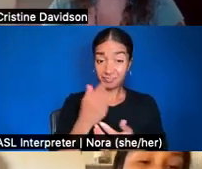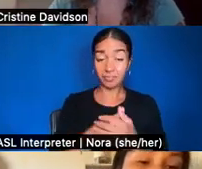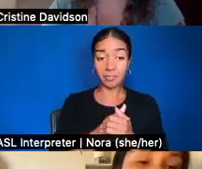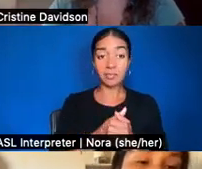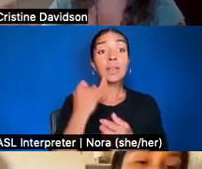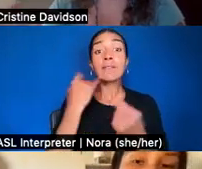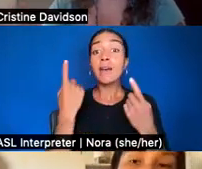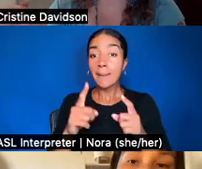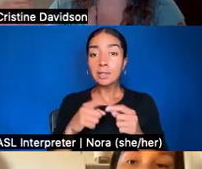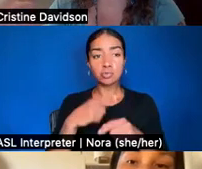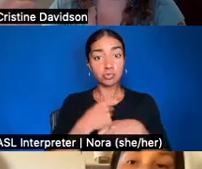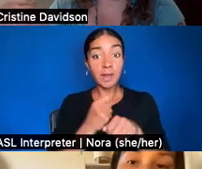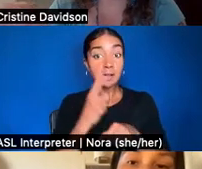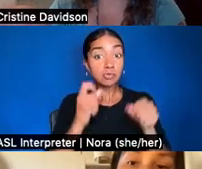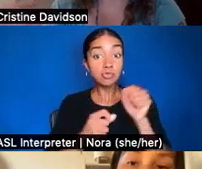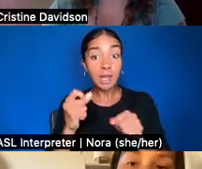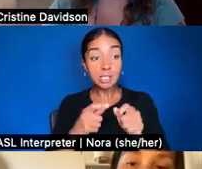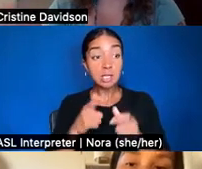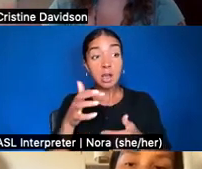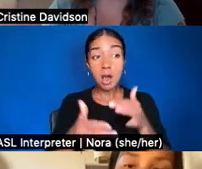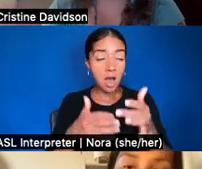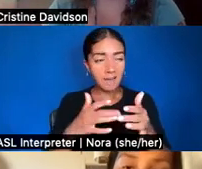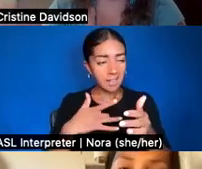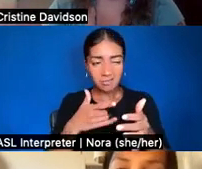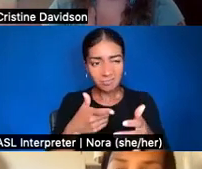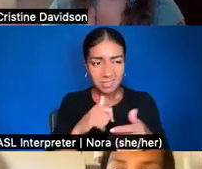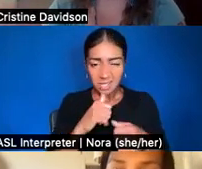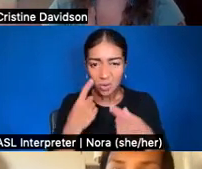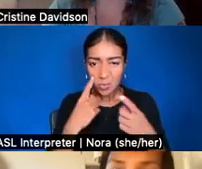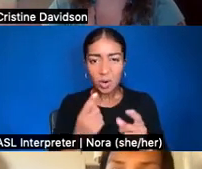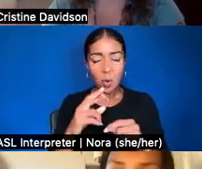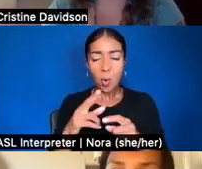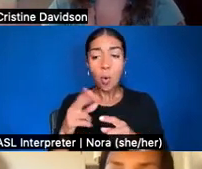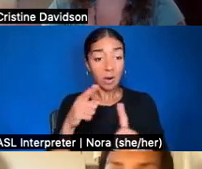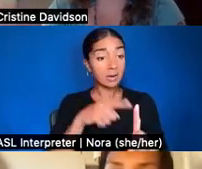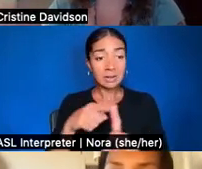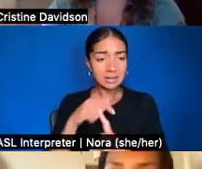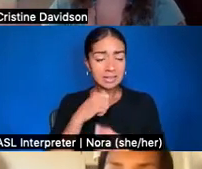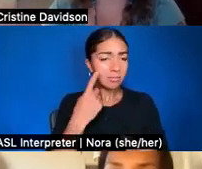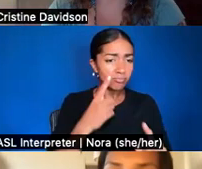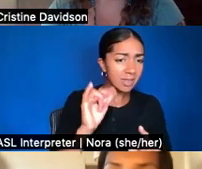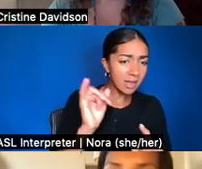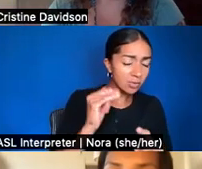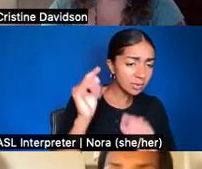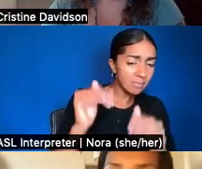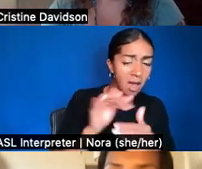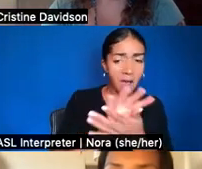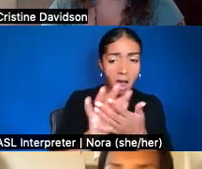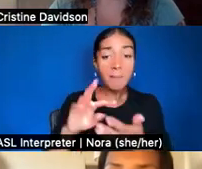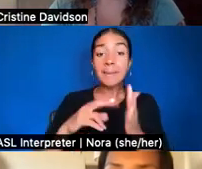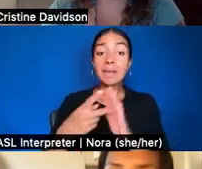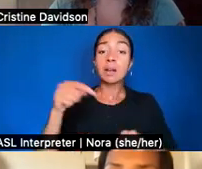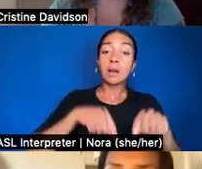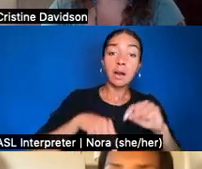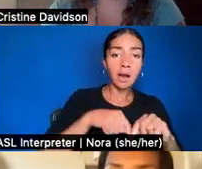working, circle back, you know, say, is this working? Isn't it? And circle back and figure out another way, right?